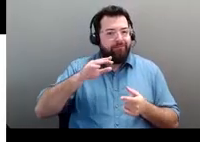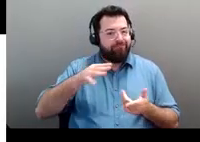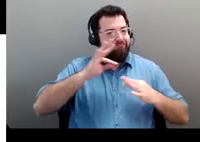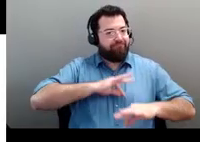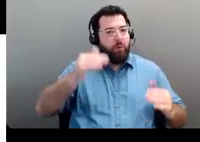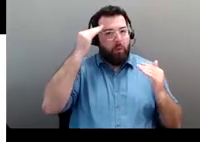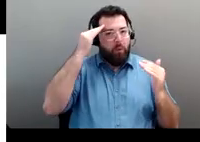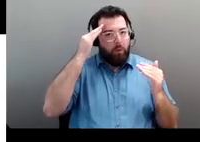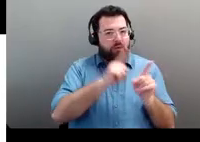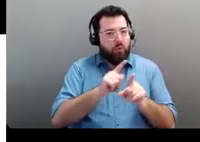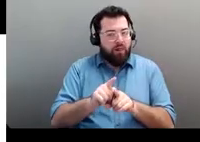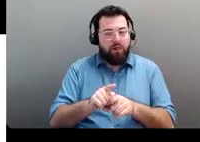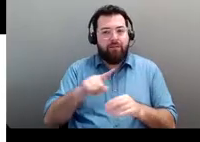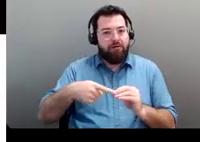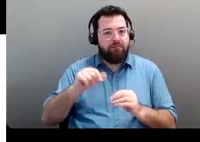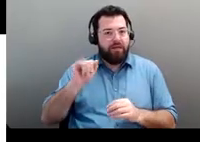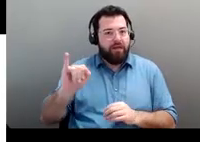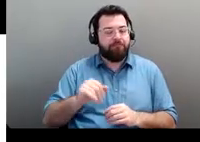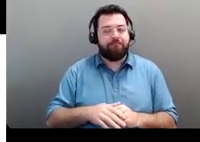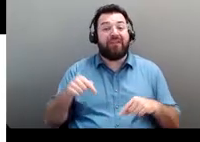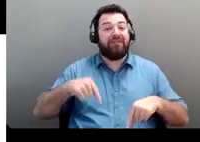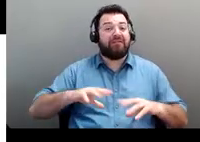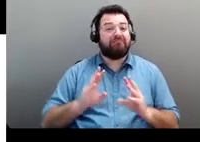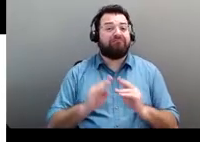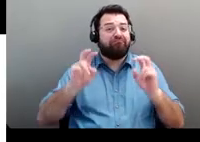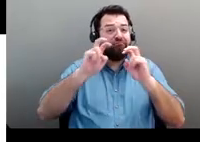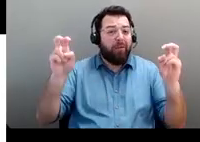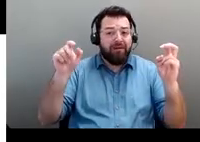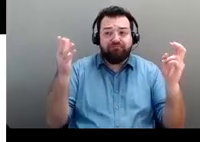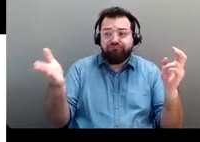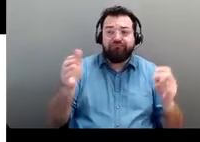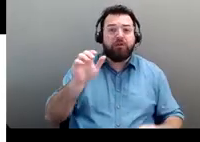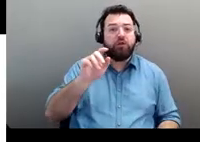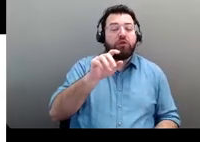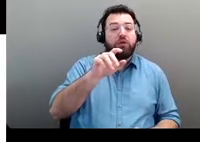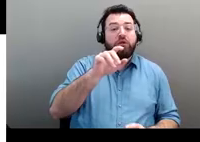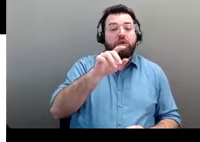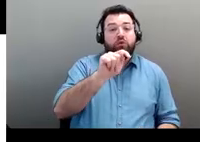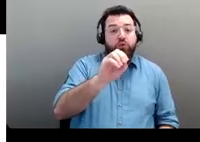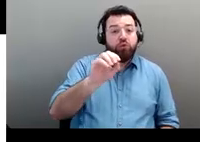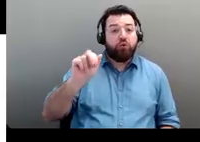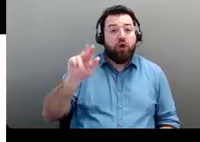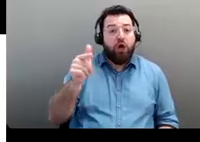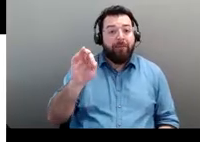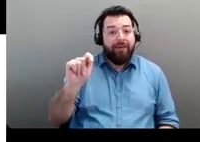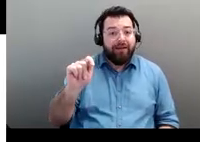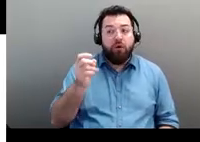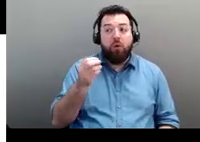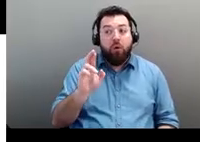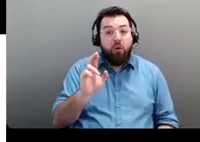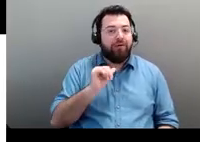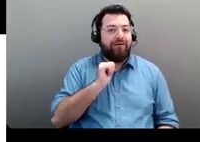all being here. The topic of this flex session is to augment or not to augment, teaching AI with